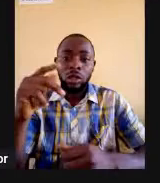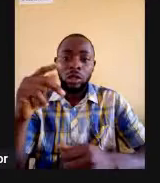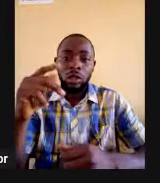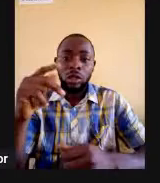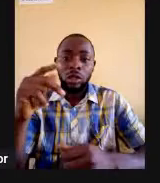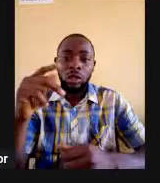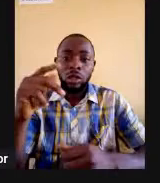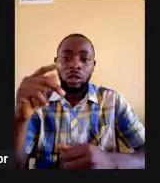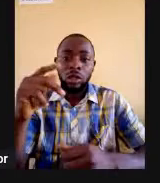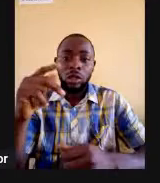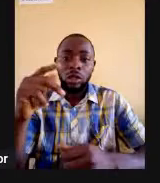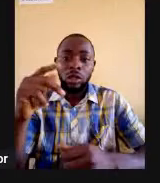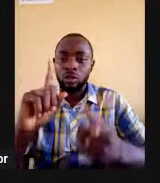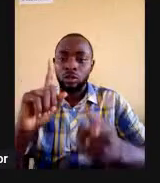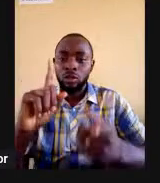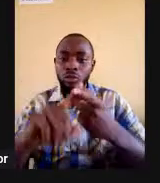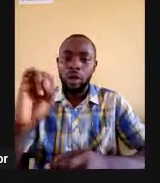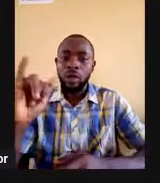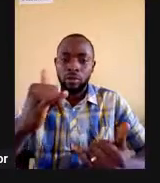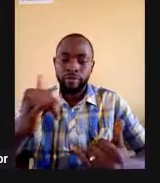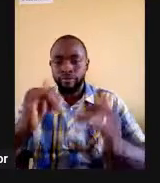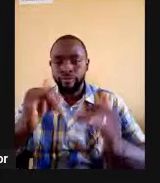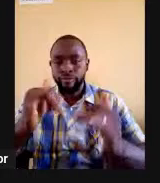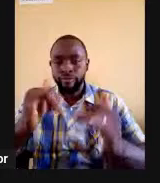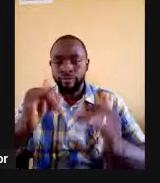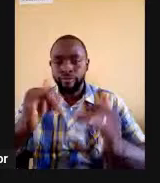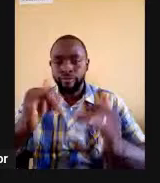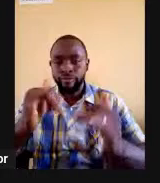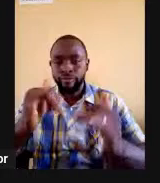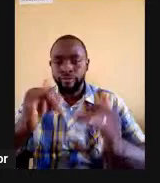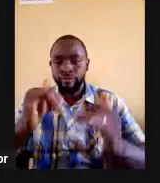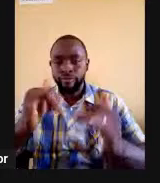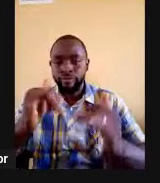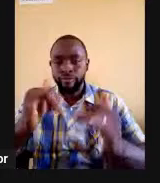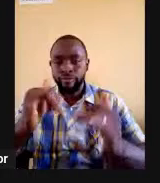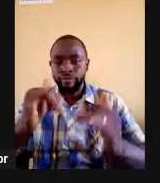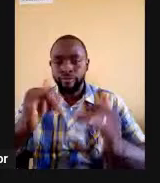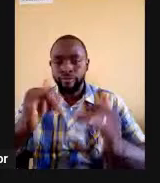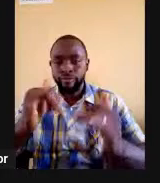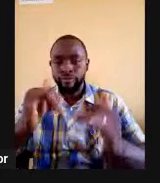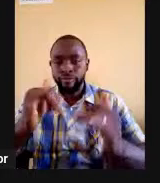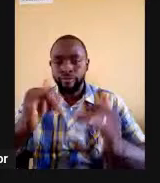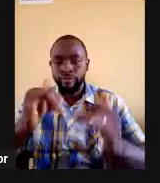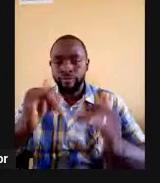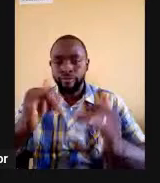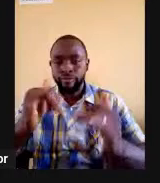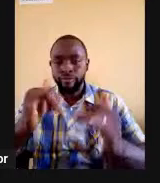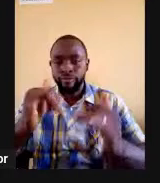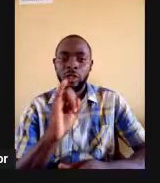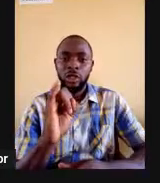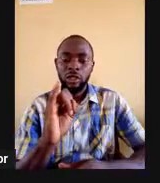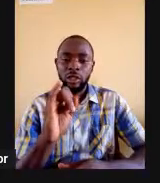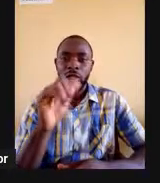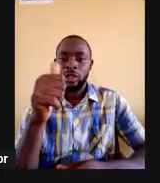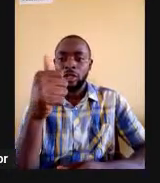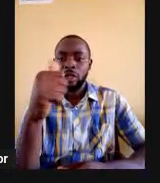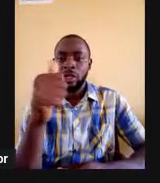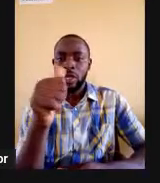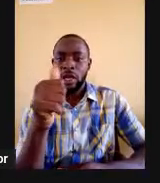will divide it by 2. So 2 divided by 20 will be 10, remaining 0. So that's why I